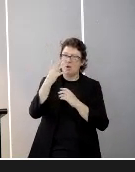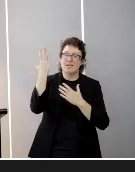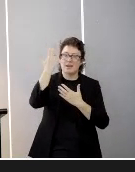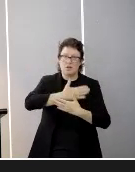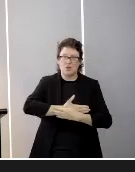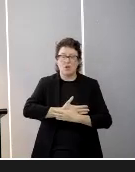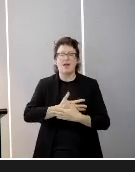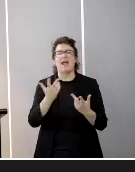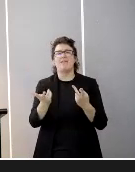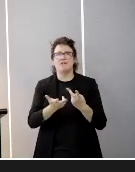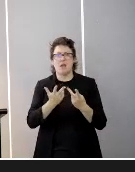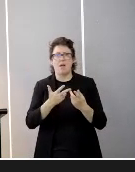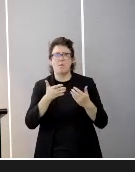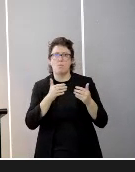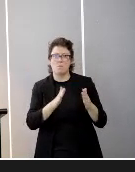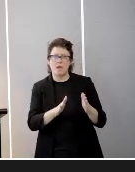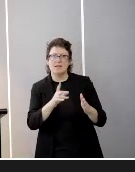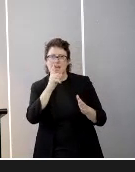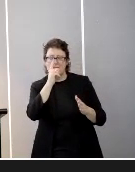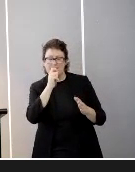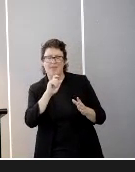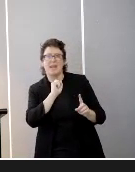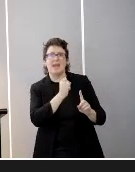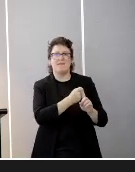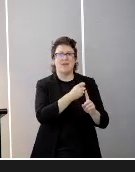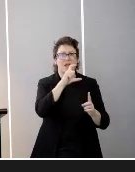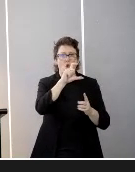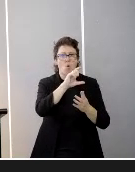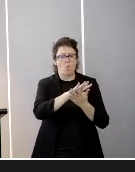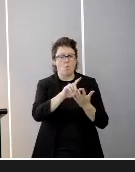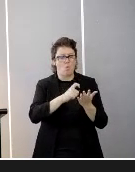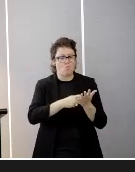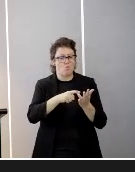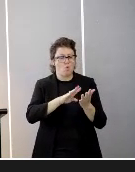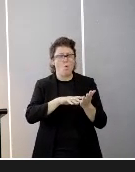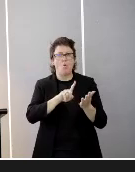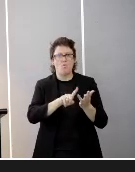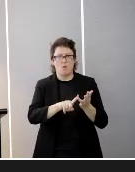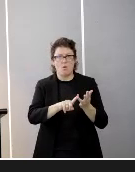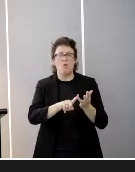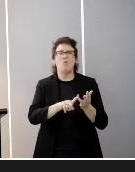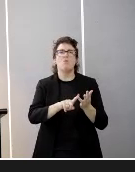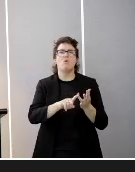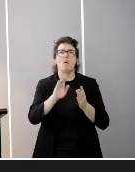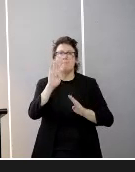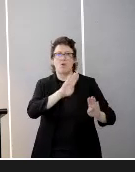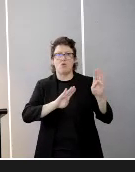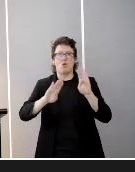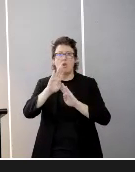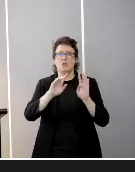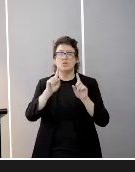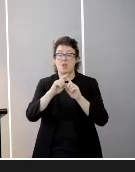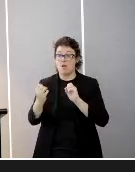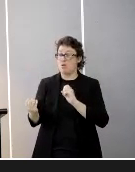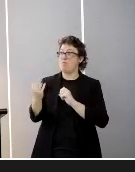chronobiological treatments, which are treatments that affect your chronobiology or your circadian rhythms. So bright light therapy is a particular treatment